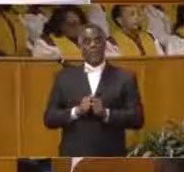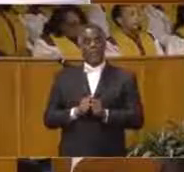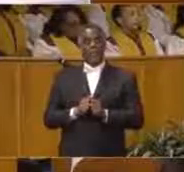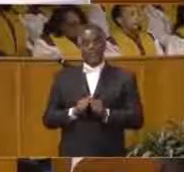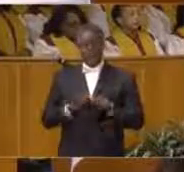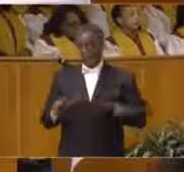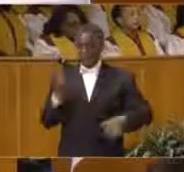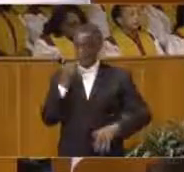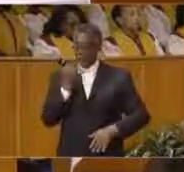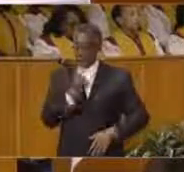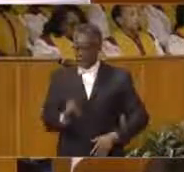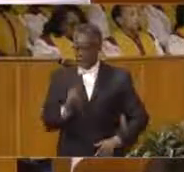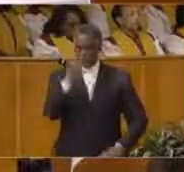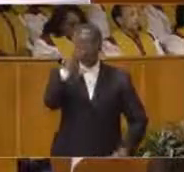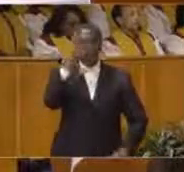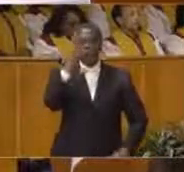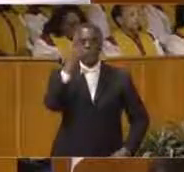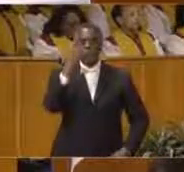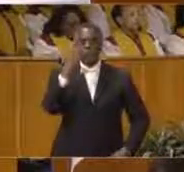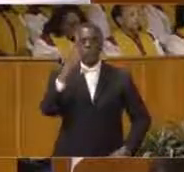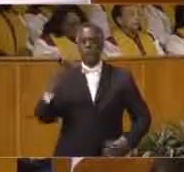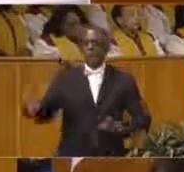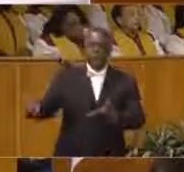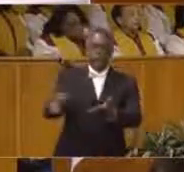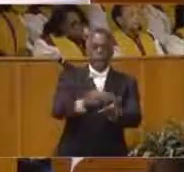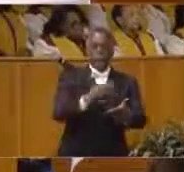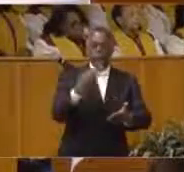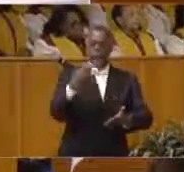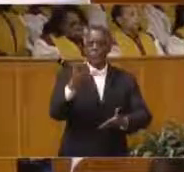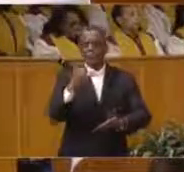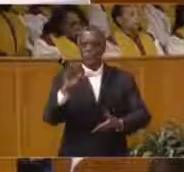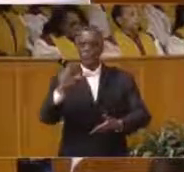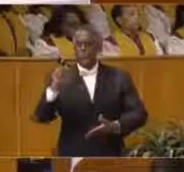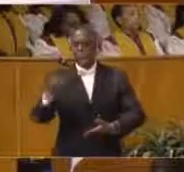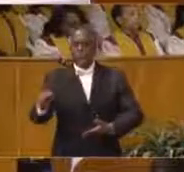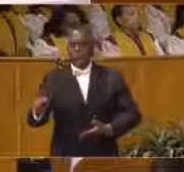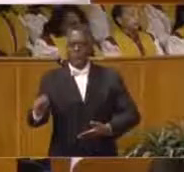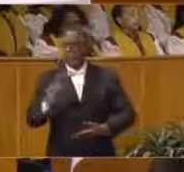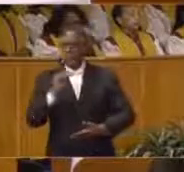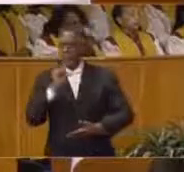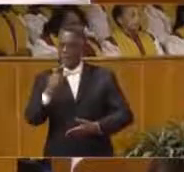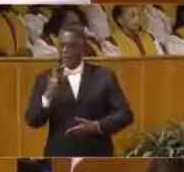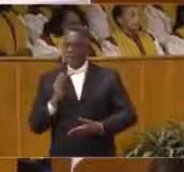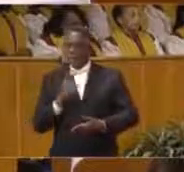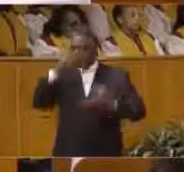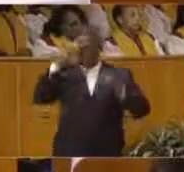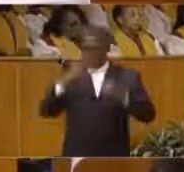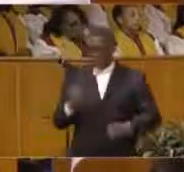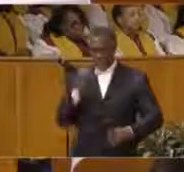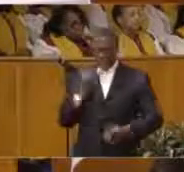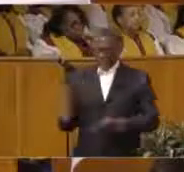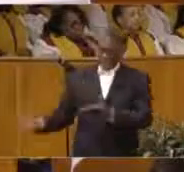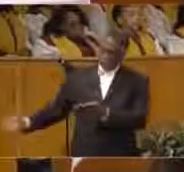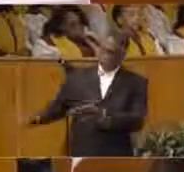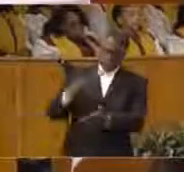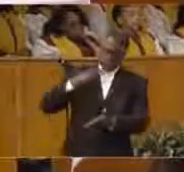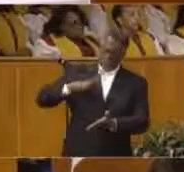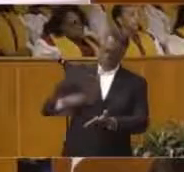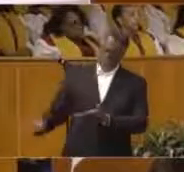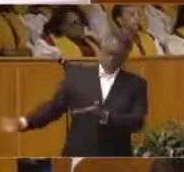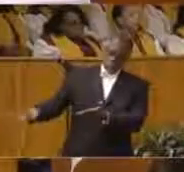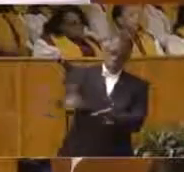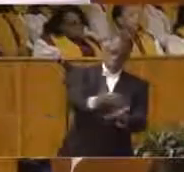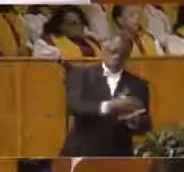That the children of Israel understood that the harvest is not up to us. That if we reap a harvest, it's